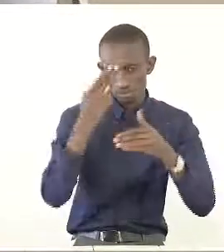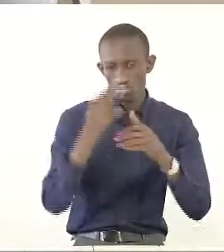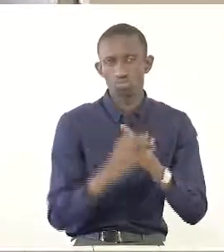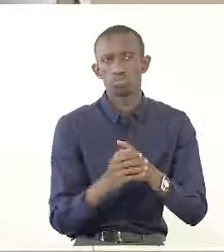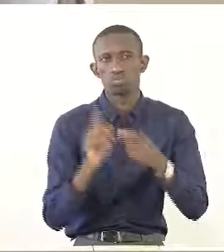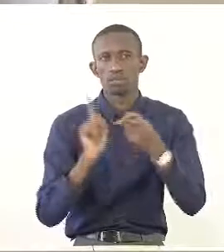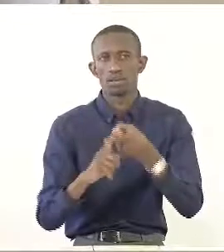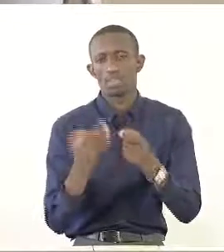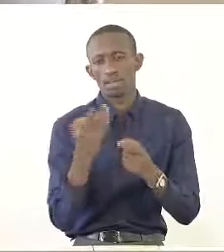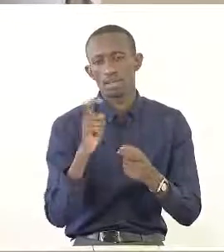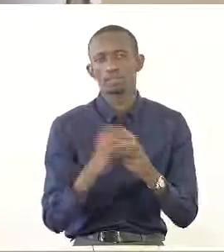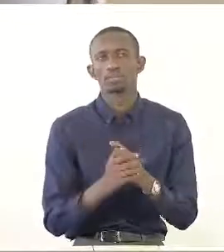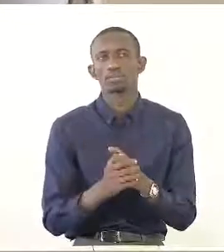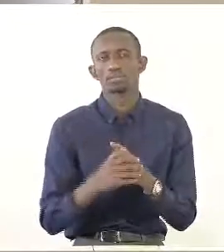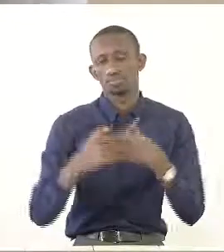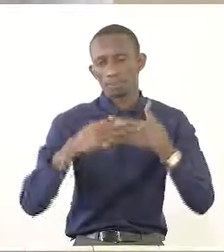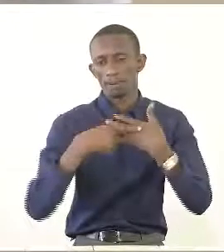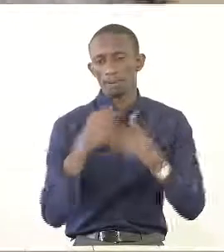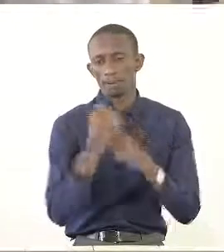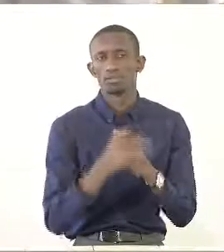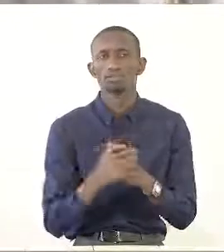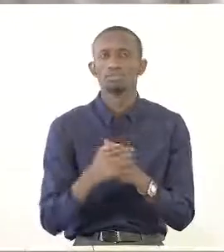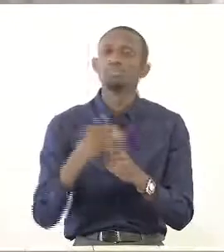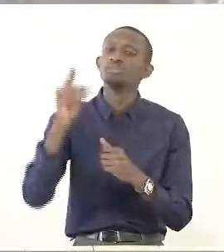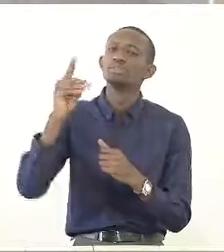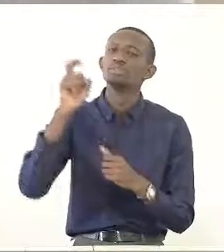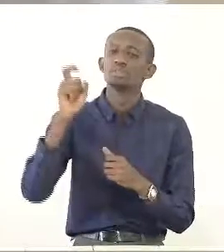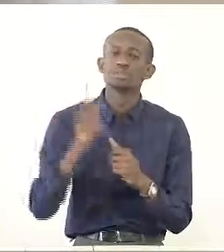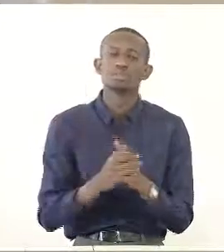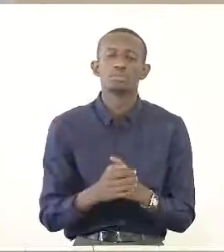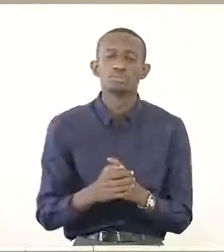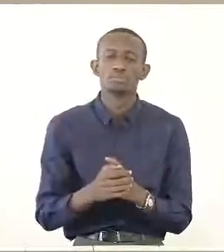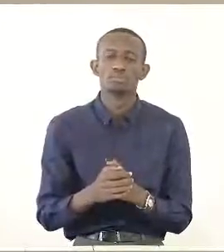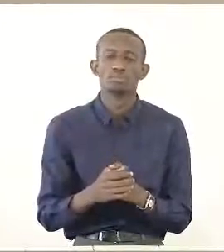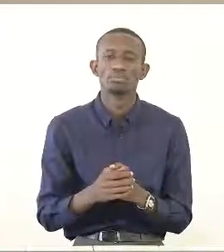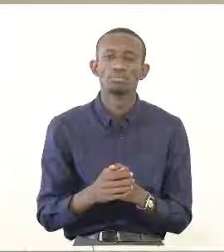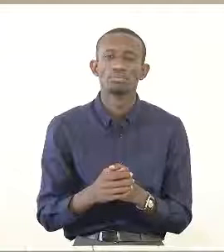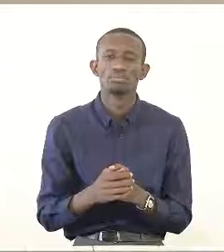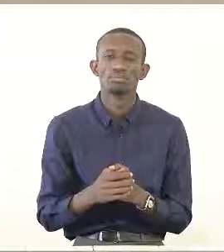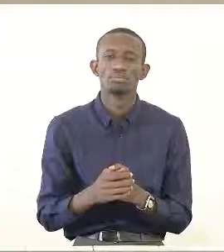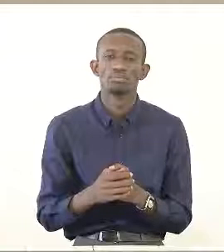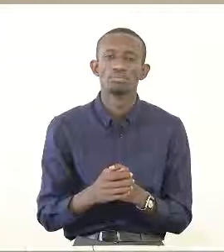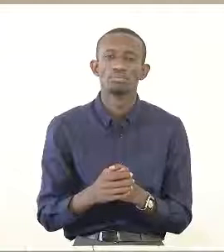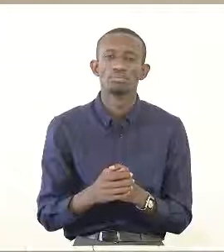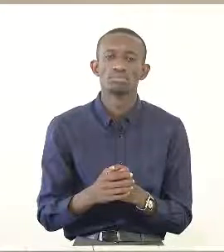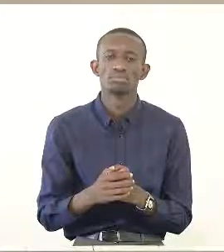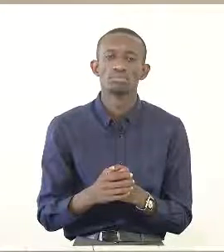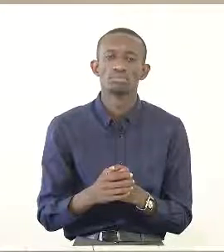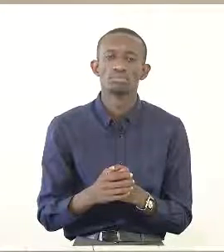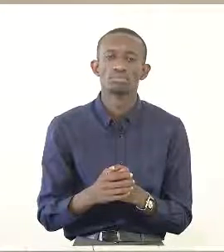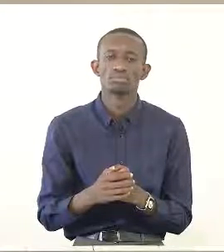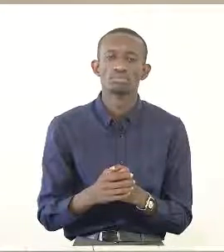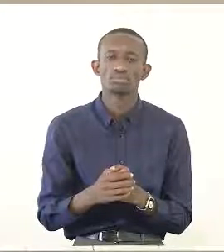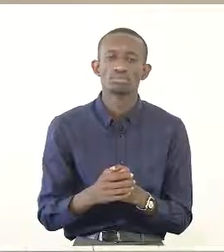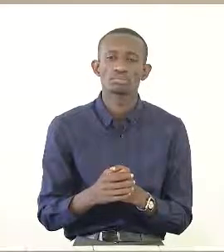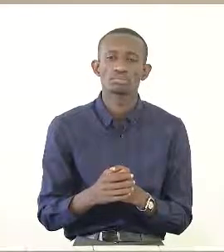3x minus 5 dx. Of course, it is solved here. The